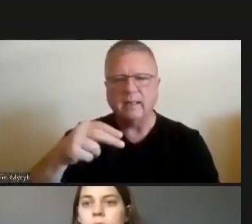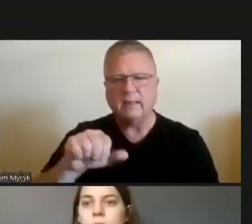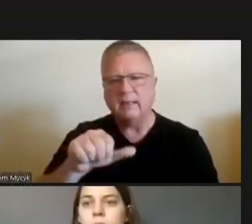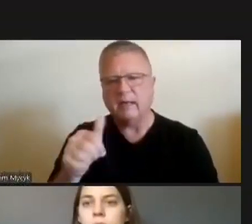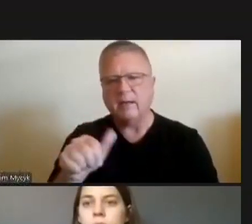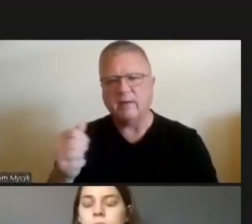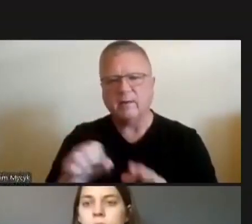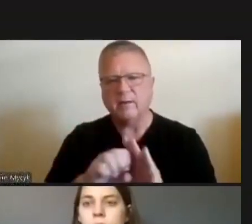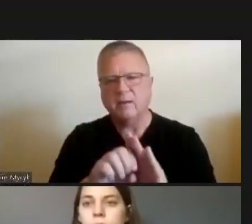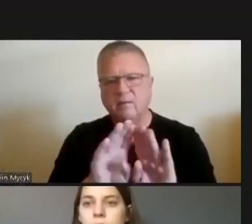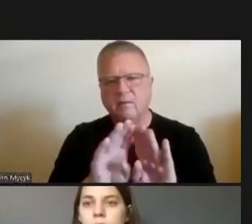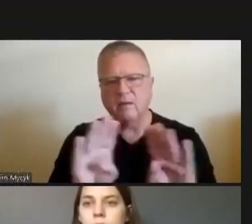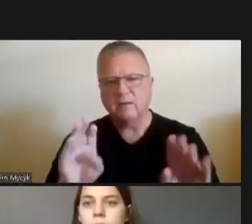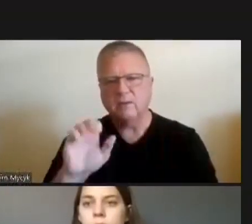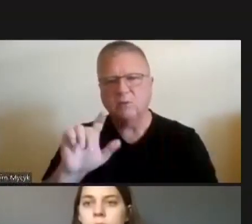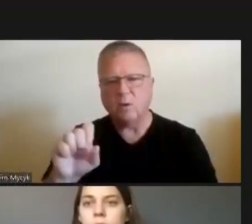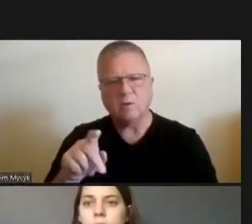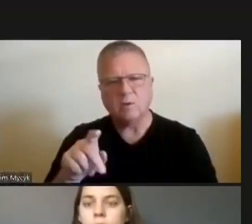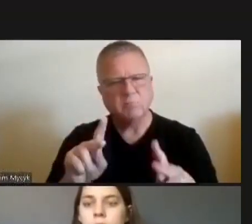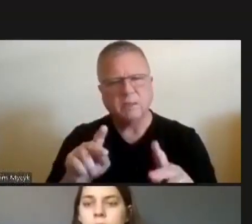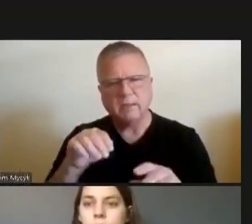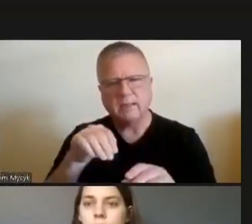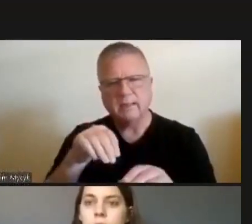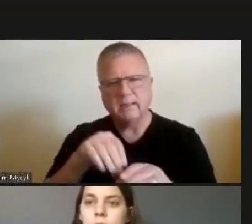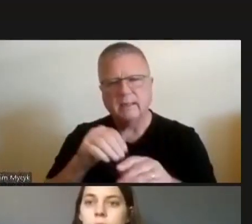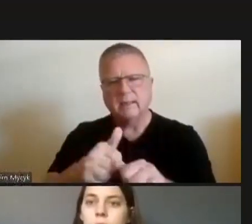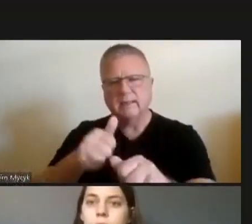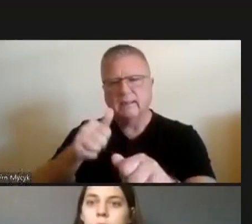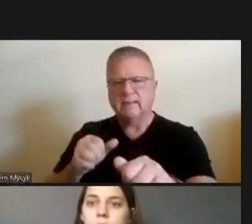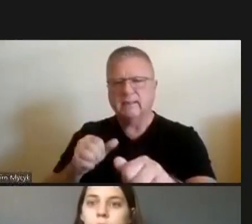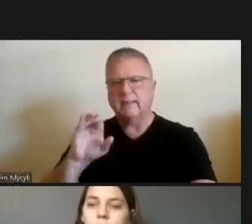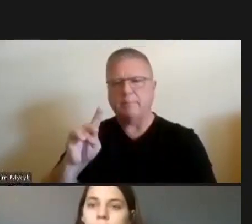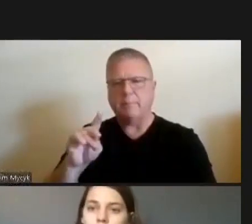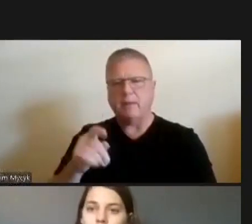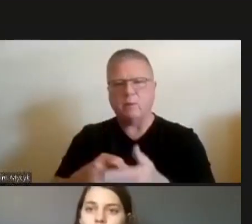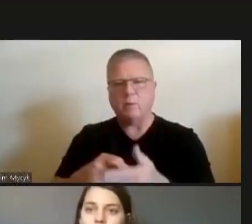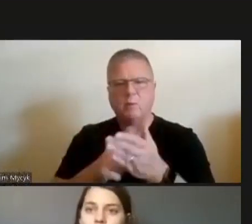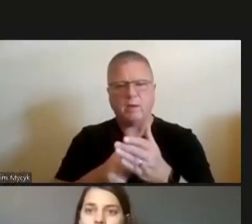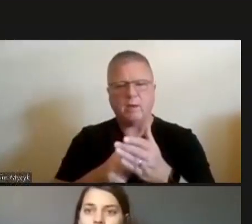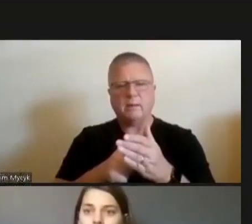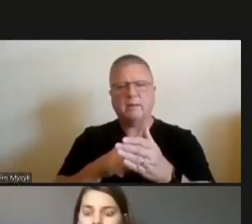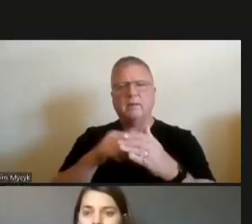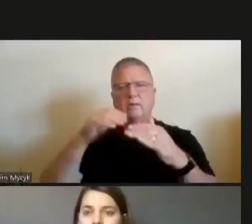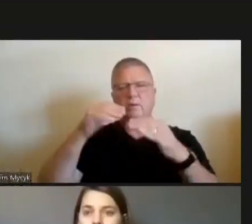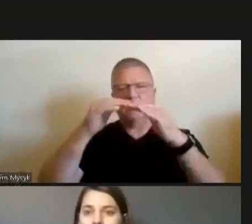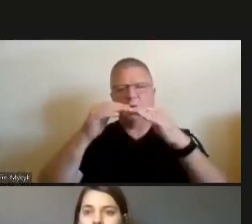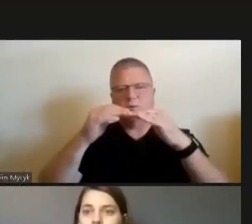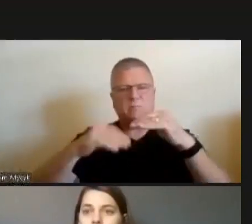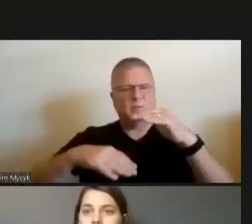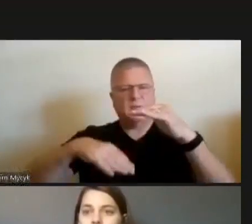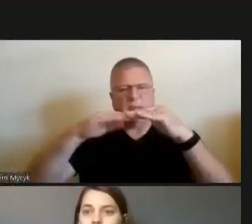similar features are permitted within required setbacks of a height, within required setbacks to a height of 6 feet, and they can be